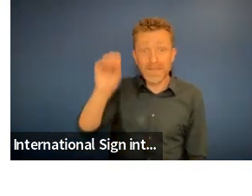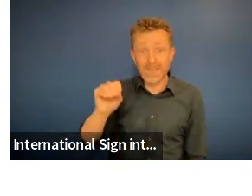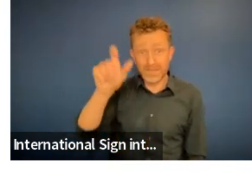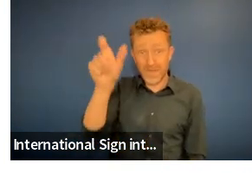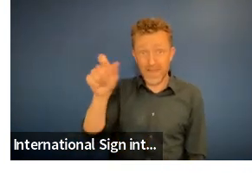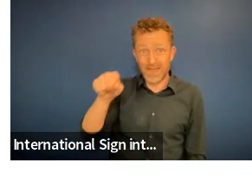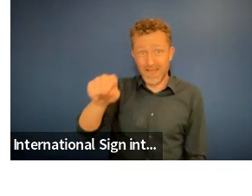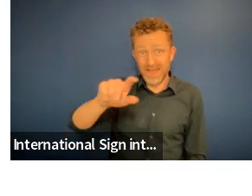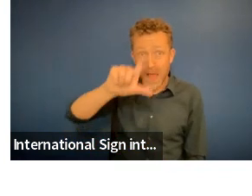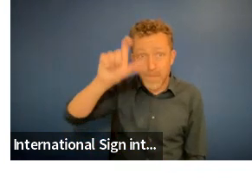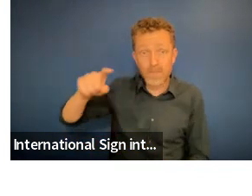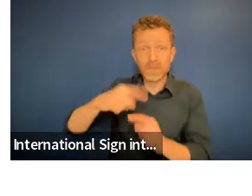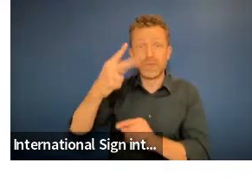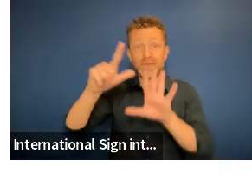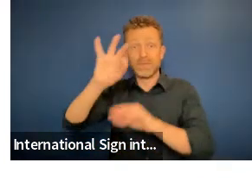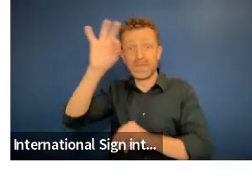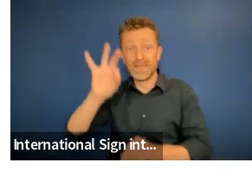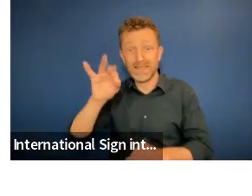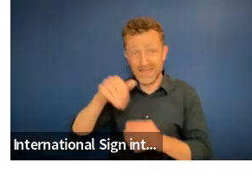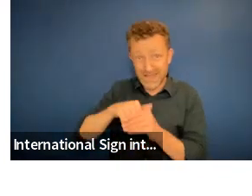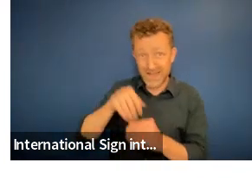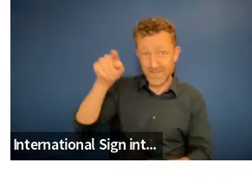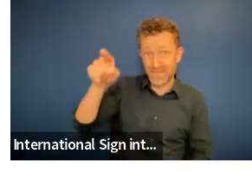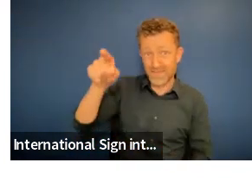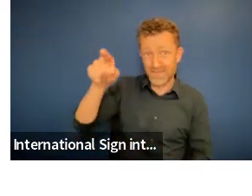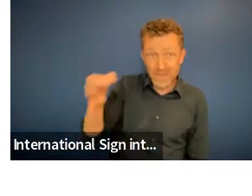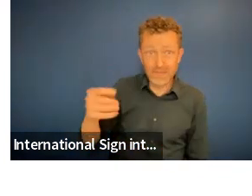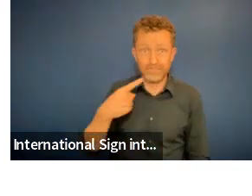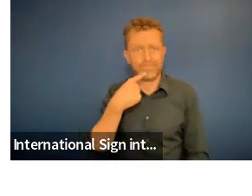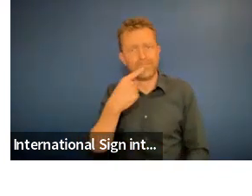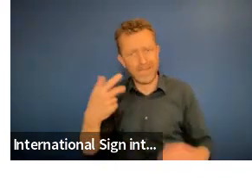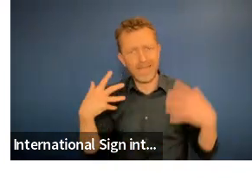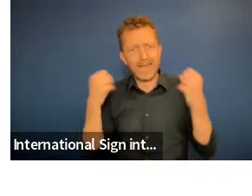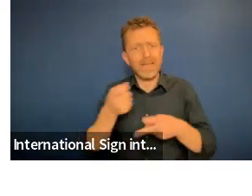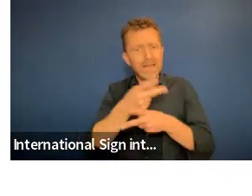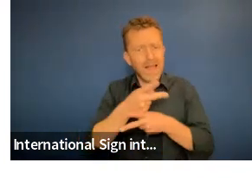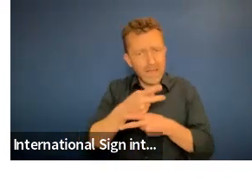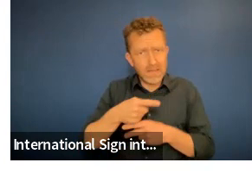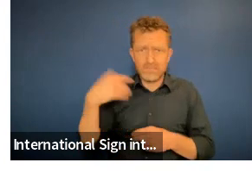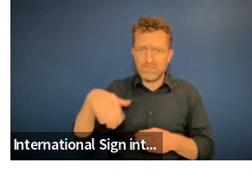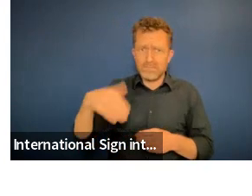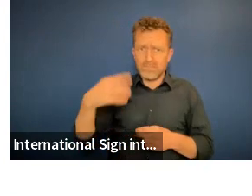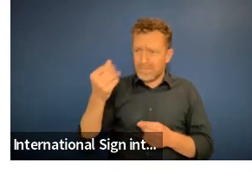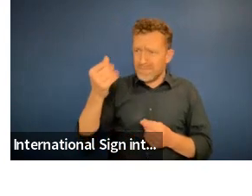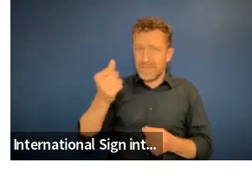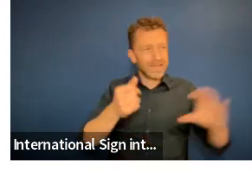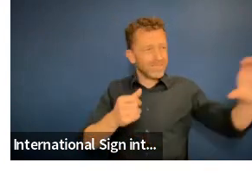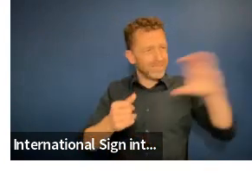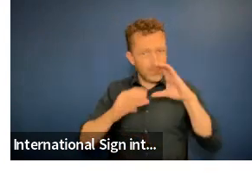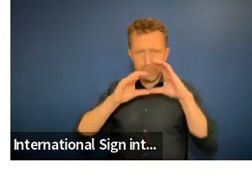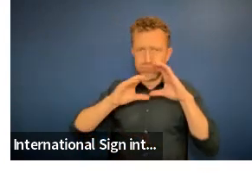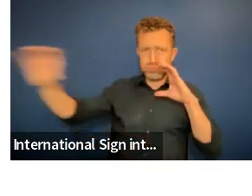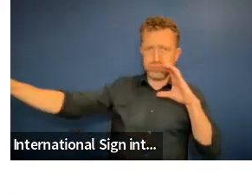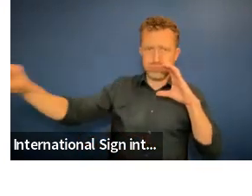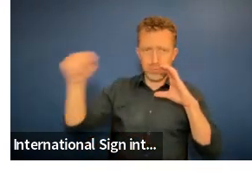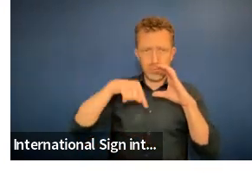And we've also found from different studies that cash transfers can have some modest impacts on health for people with disabilities.